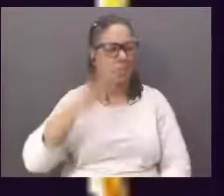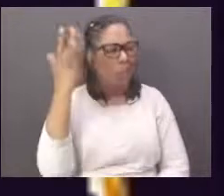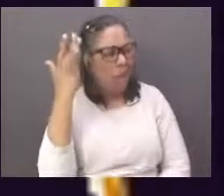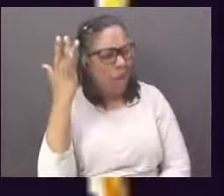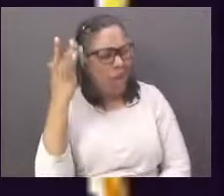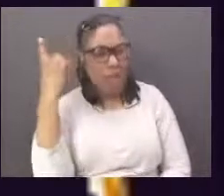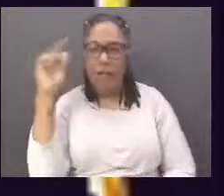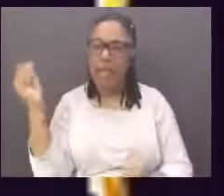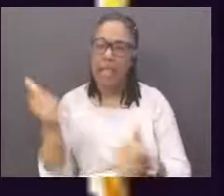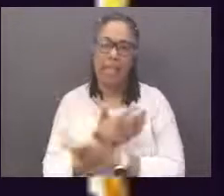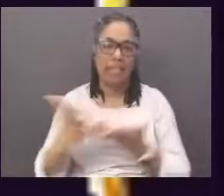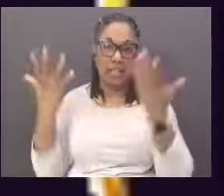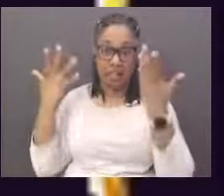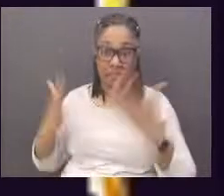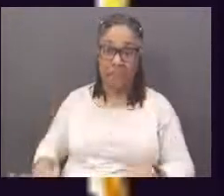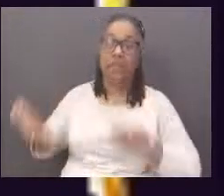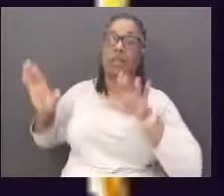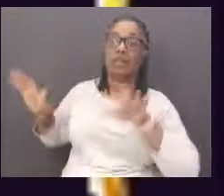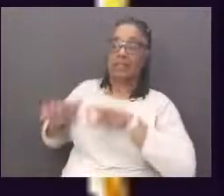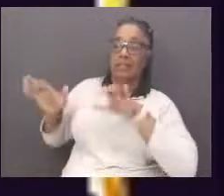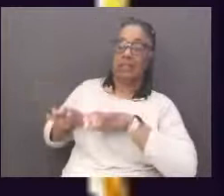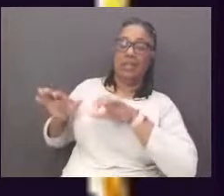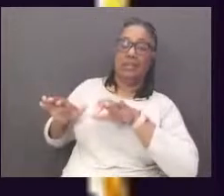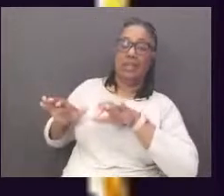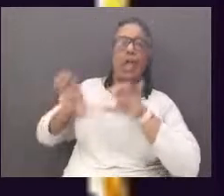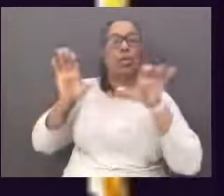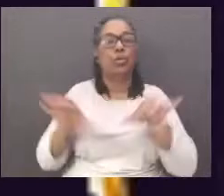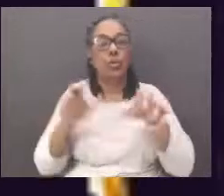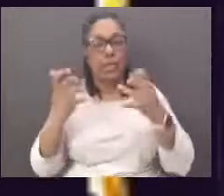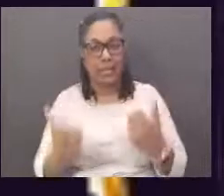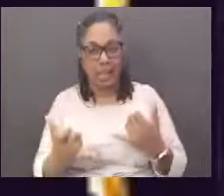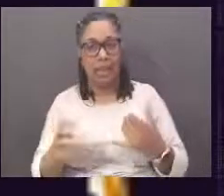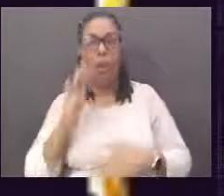done, is doing, and will do.